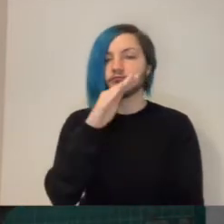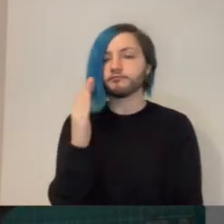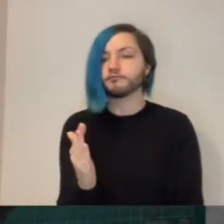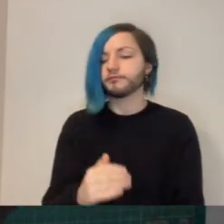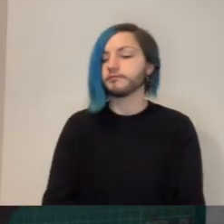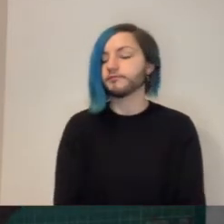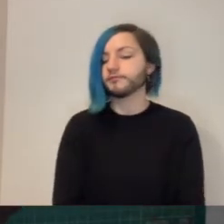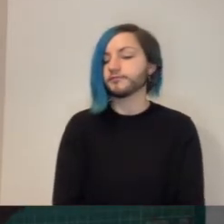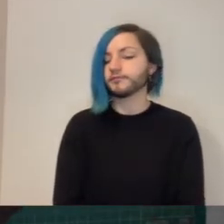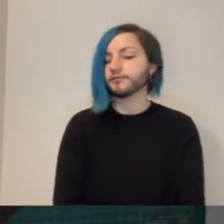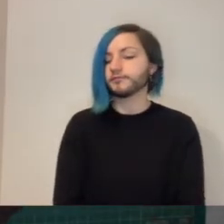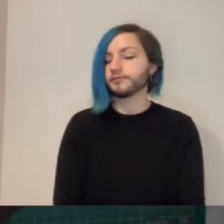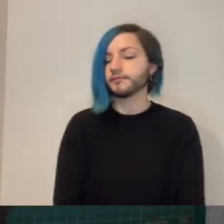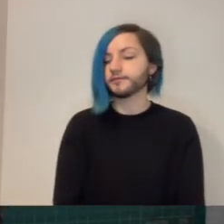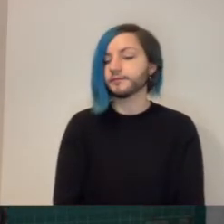to the other side.